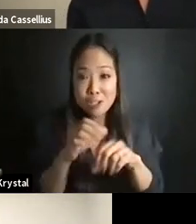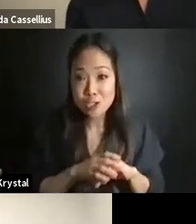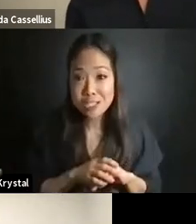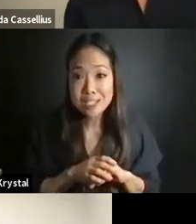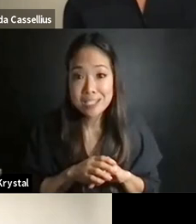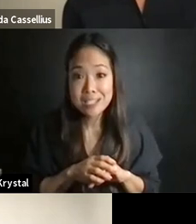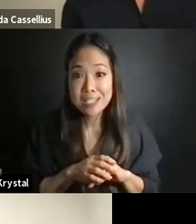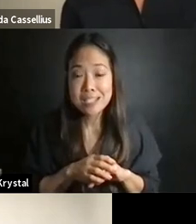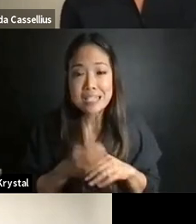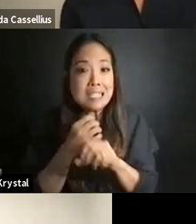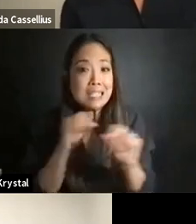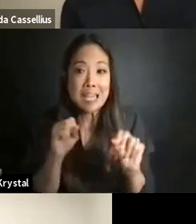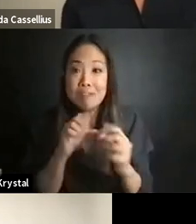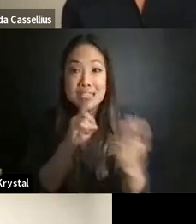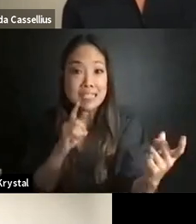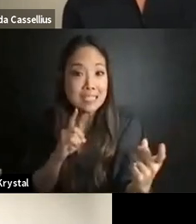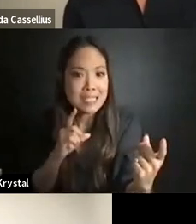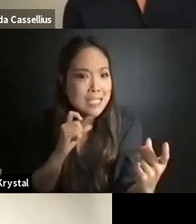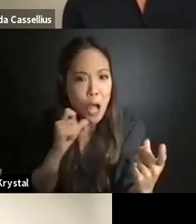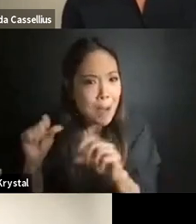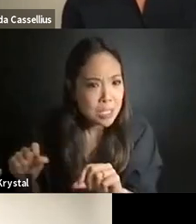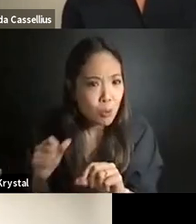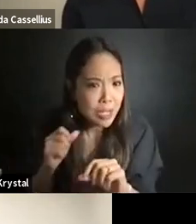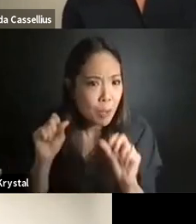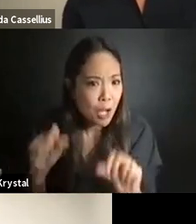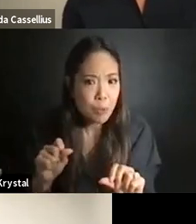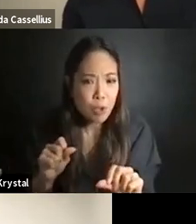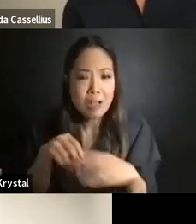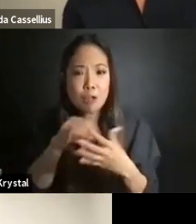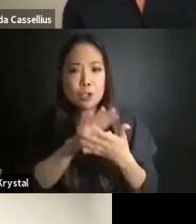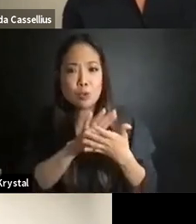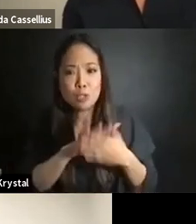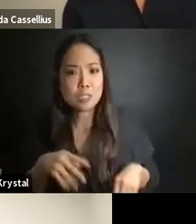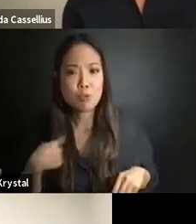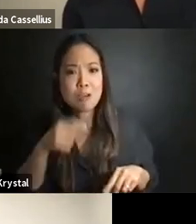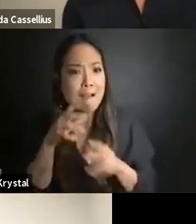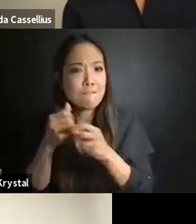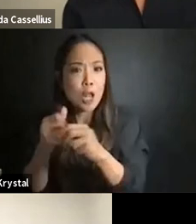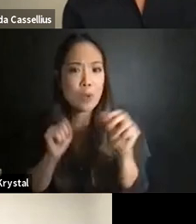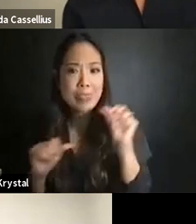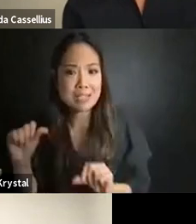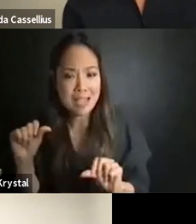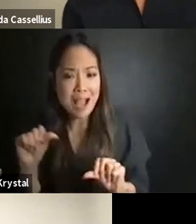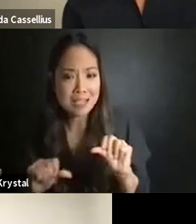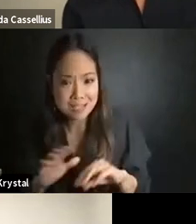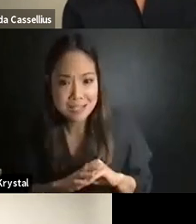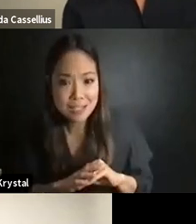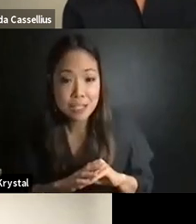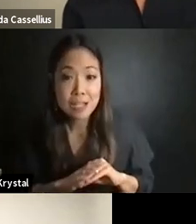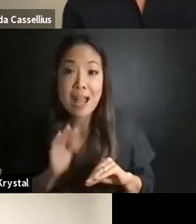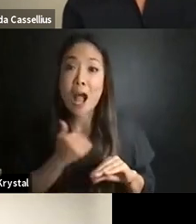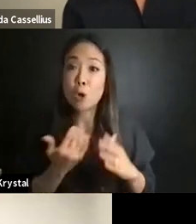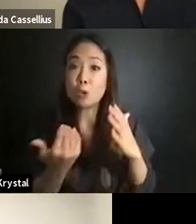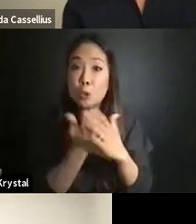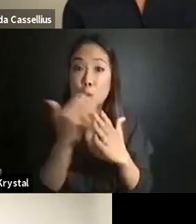following the science more of our children and our educational workers will be infected our new potus continues to